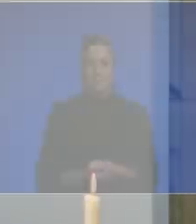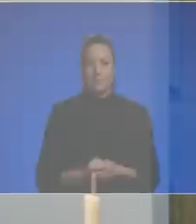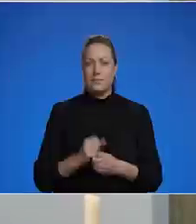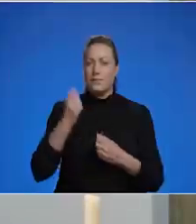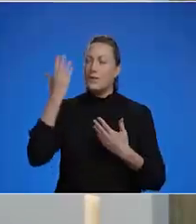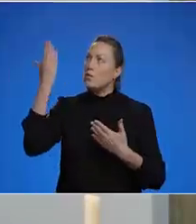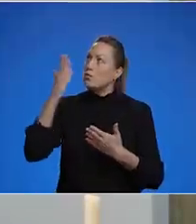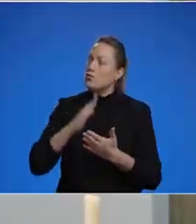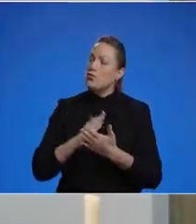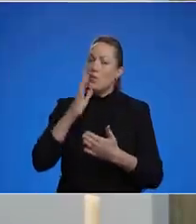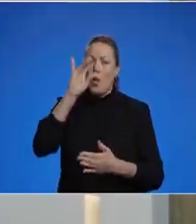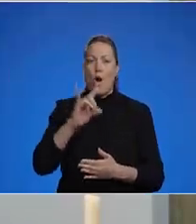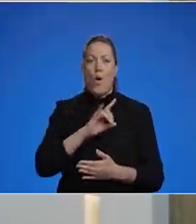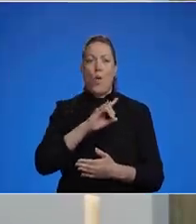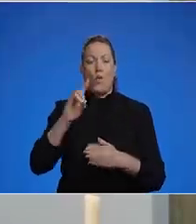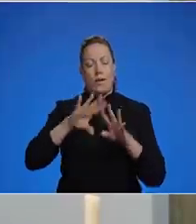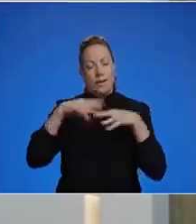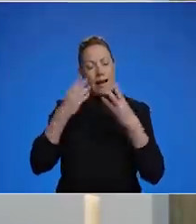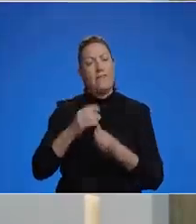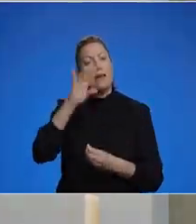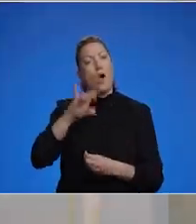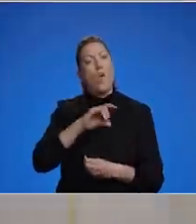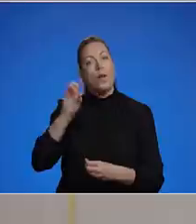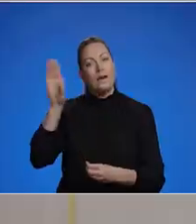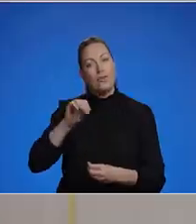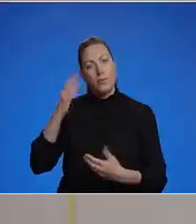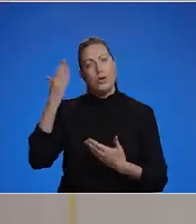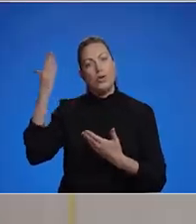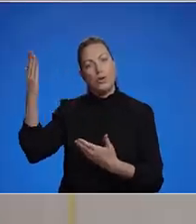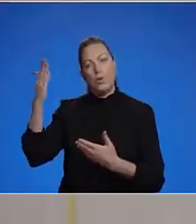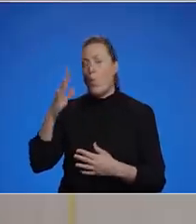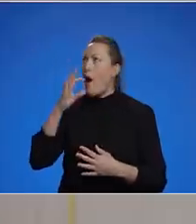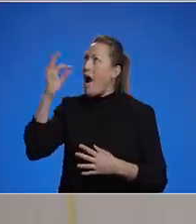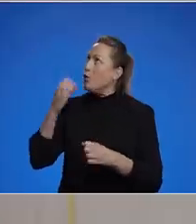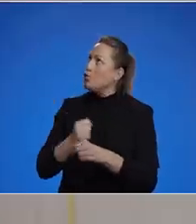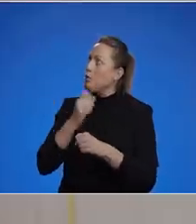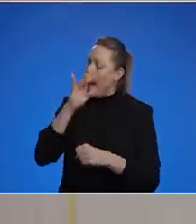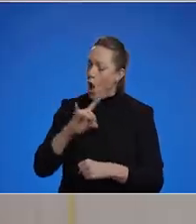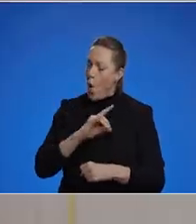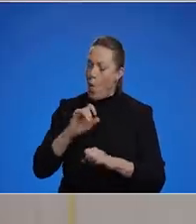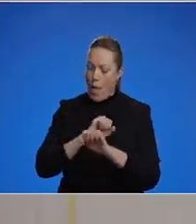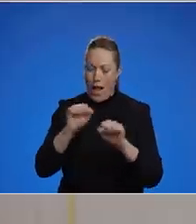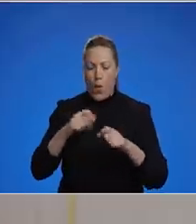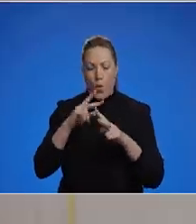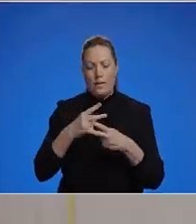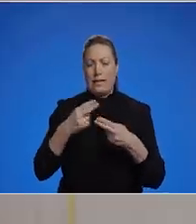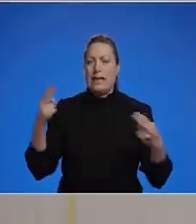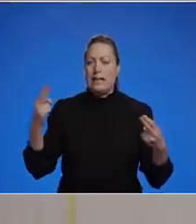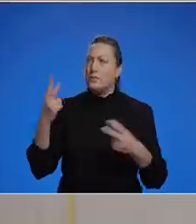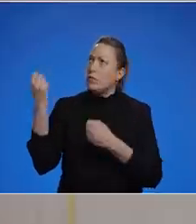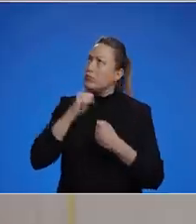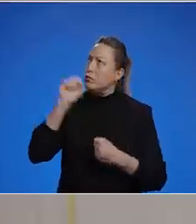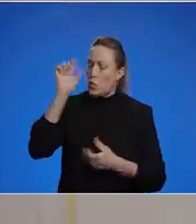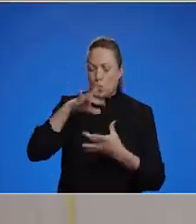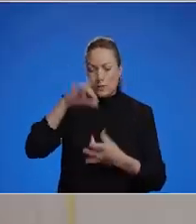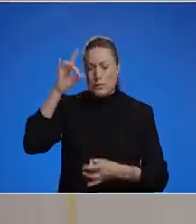You are indeed holy, O Lord, the fountain of all holiness. Make holy, therefore, these gifts, we pray, ascending down your Spirit upon